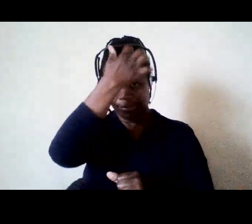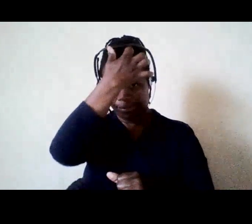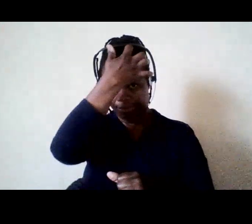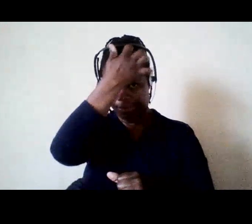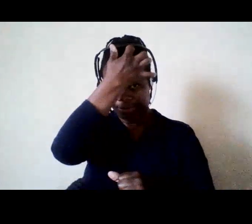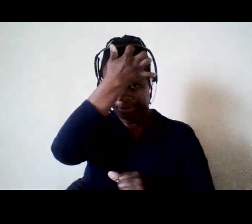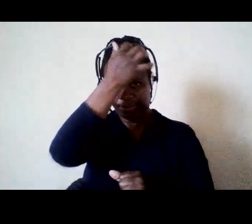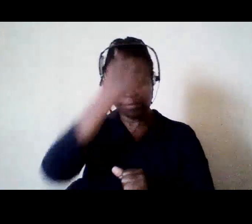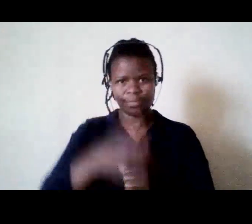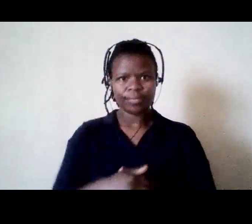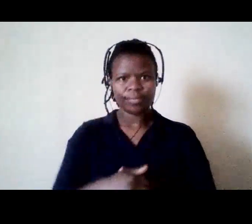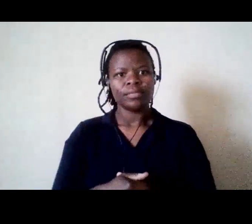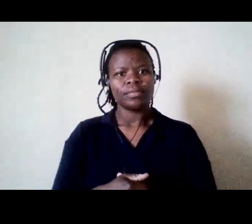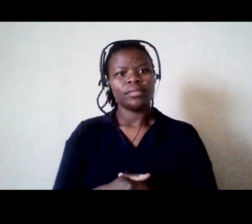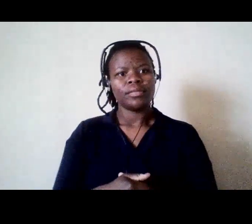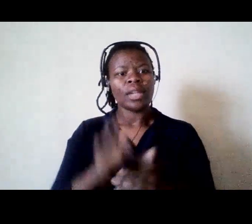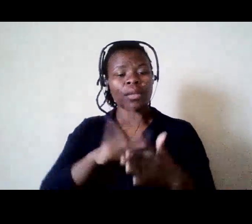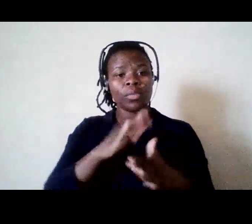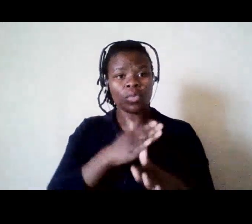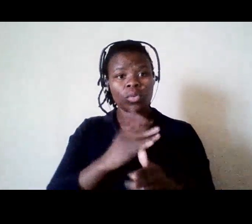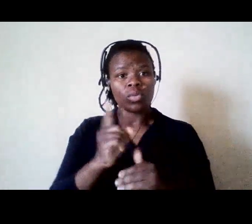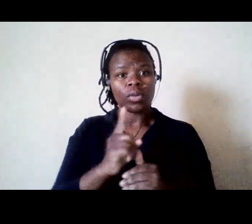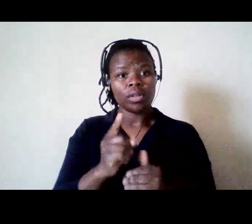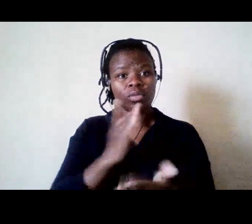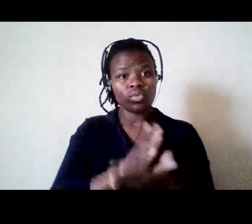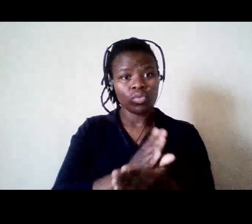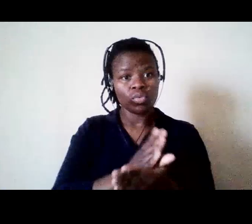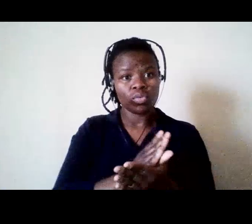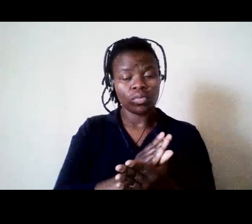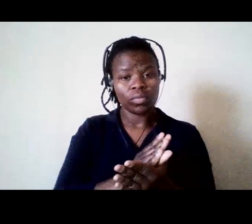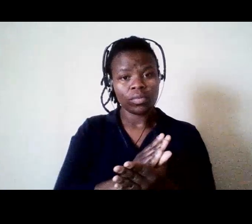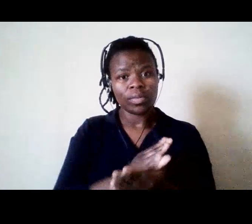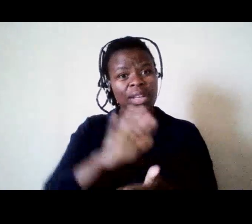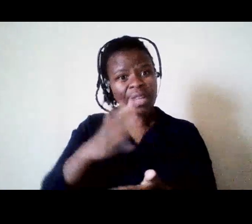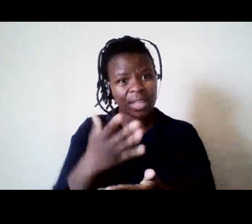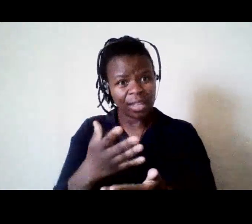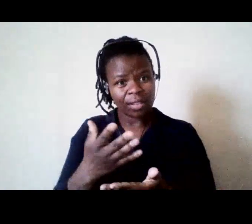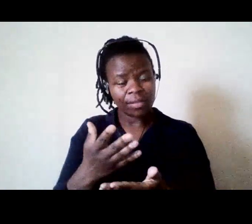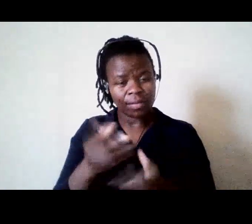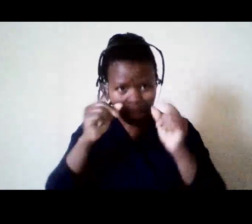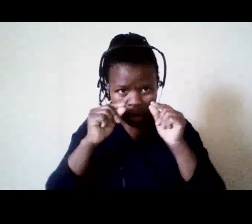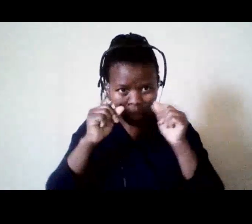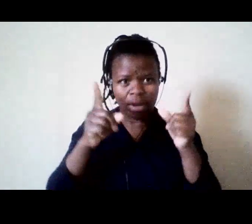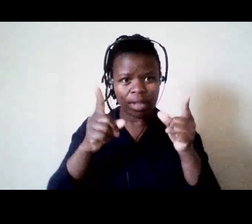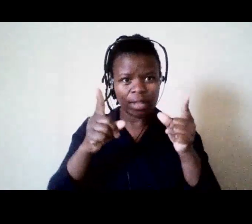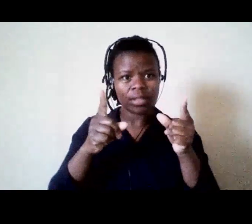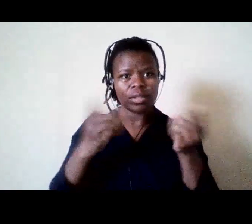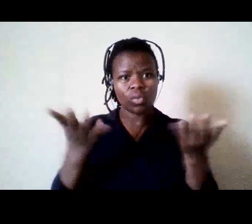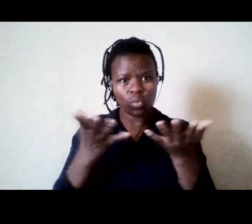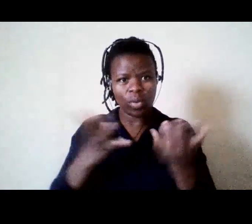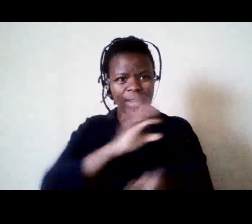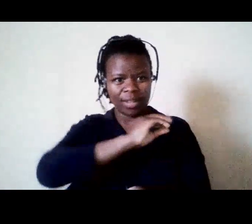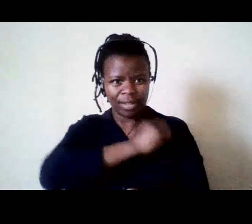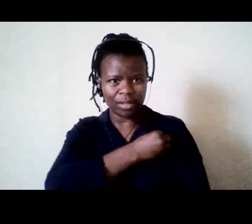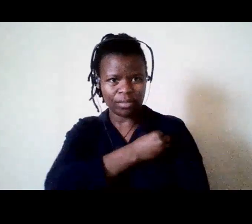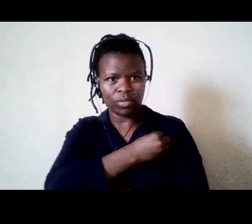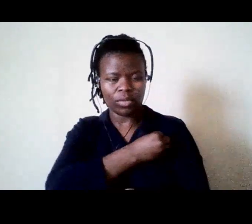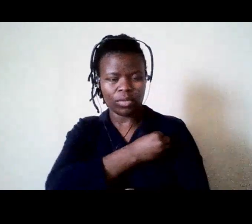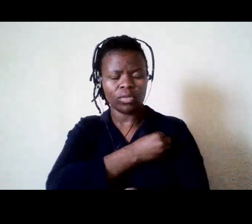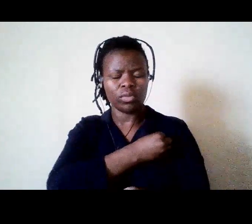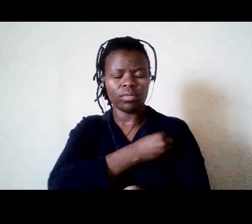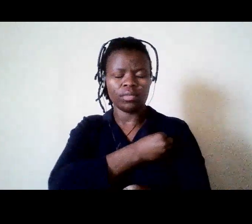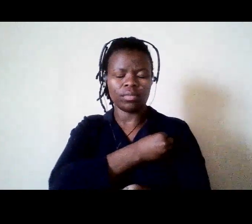asset. So if you're giving awareness around disability, it shouldn't, the centering on